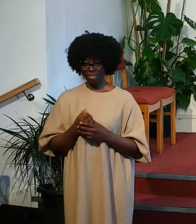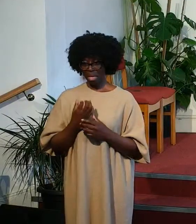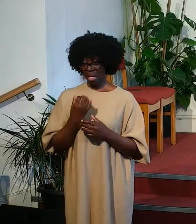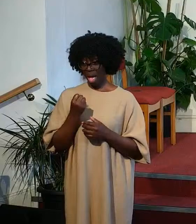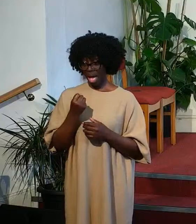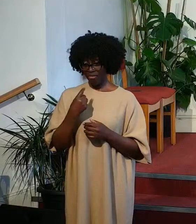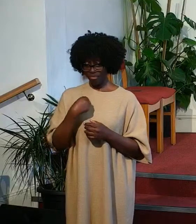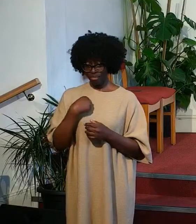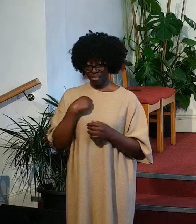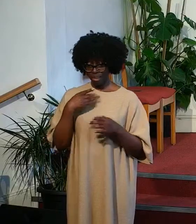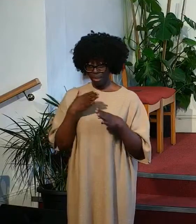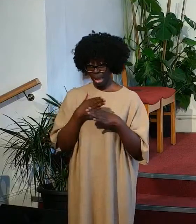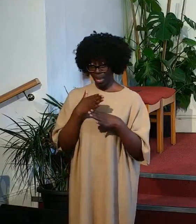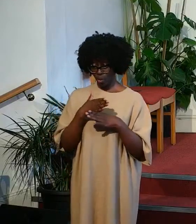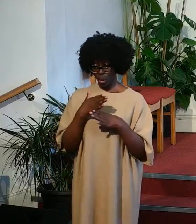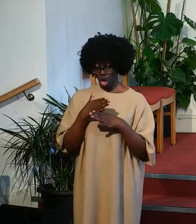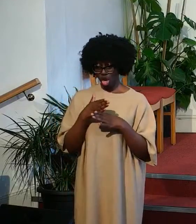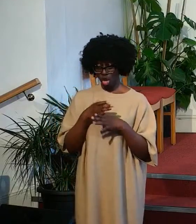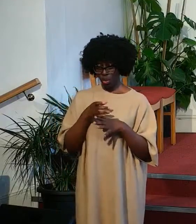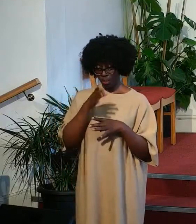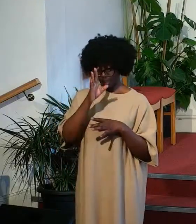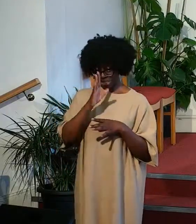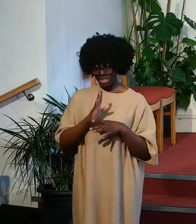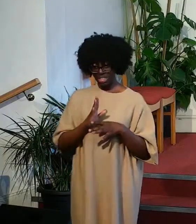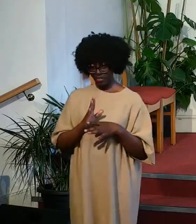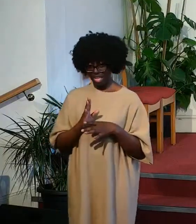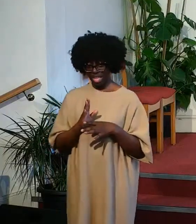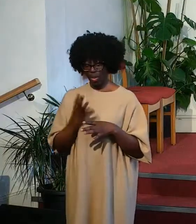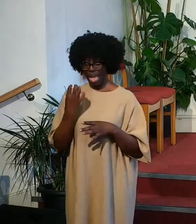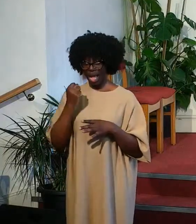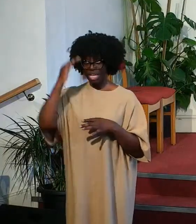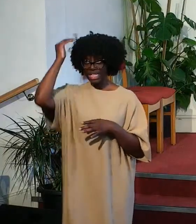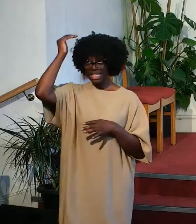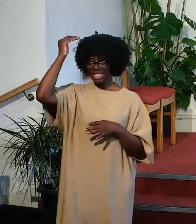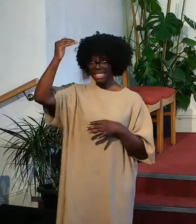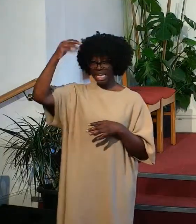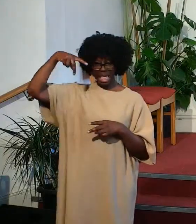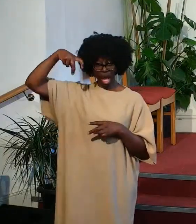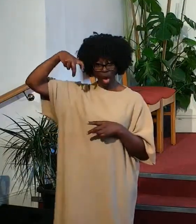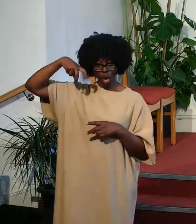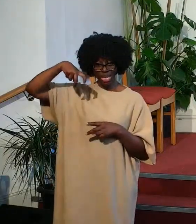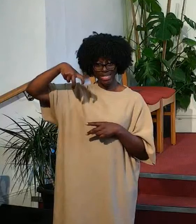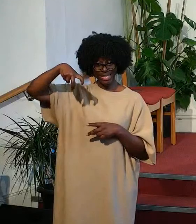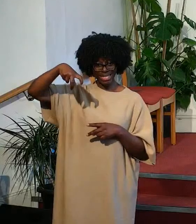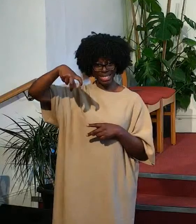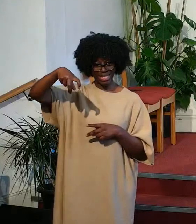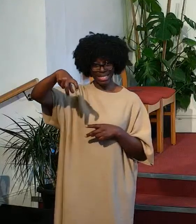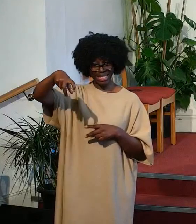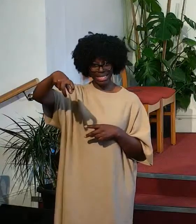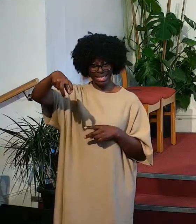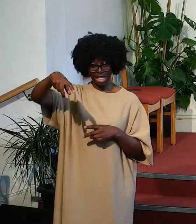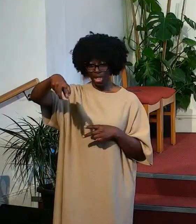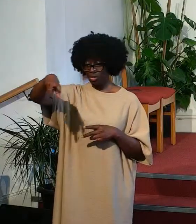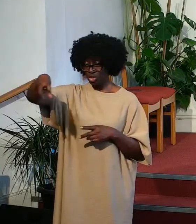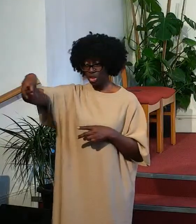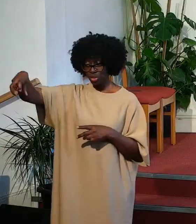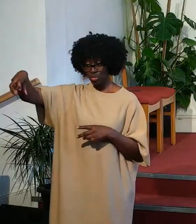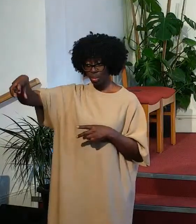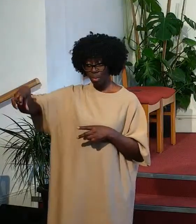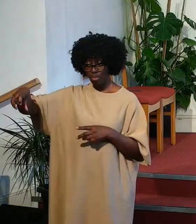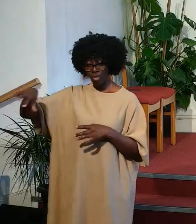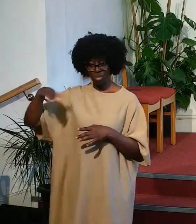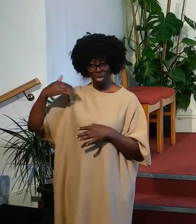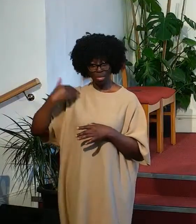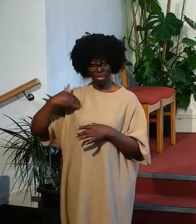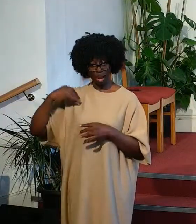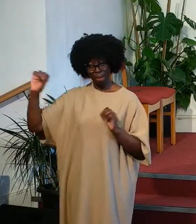with severe learning disabilities. We have ceiling hoists. There's a hoist on the ceiling to wheel them into their bathroom, over their bed.